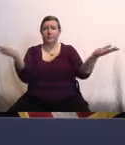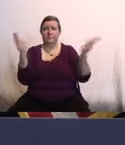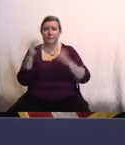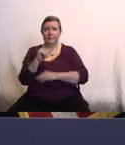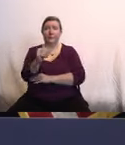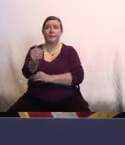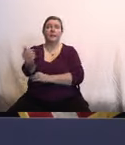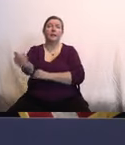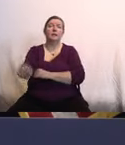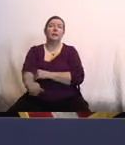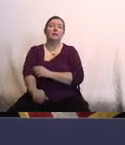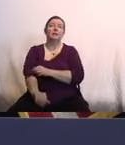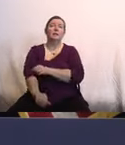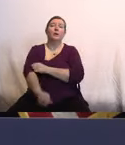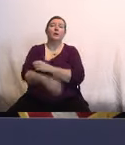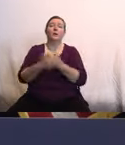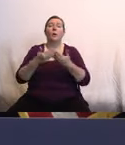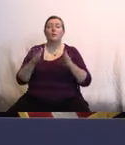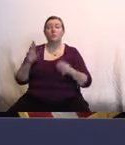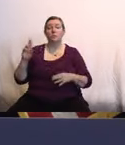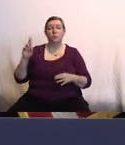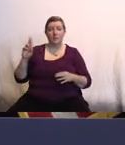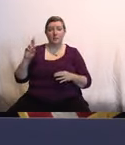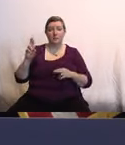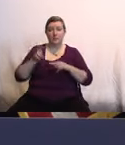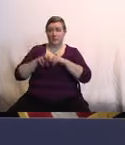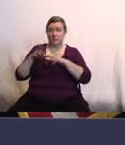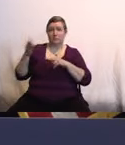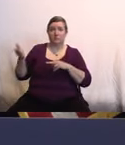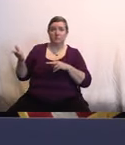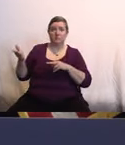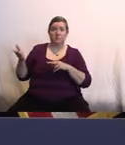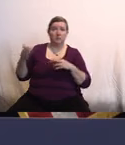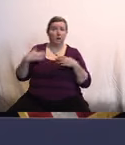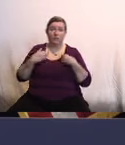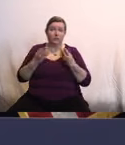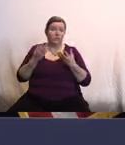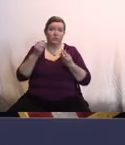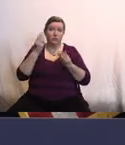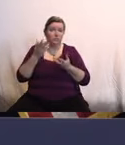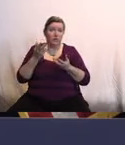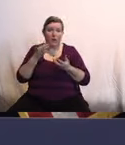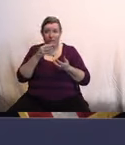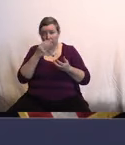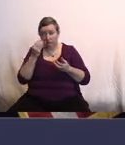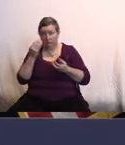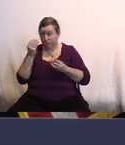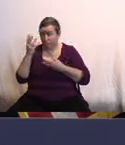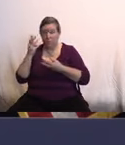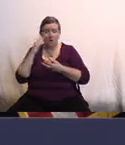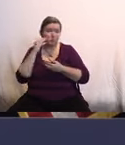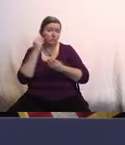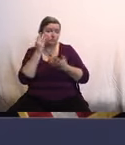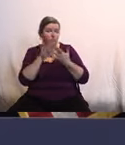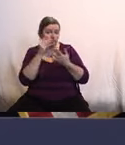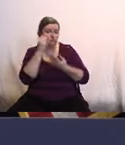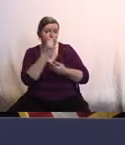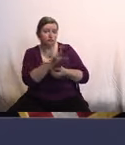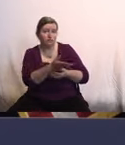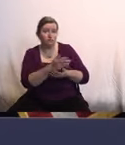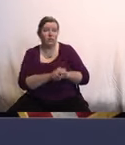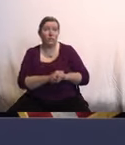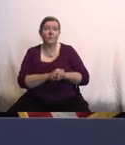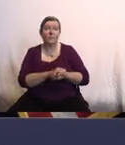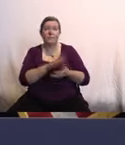open Republican seat, but if we do, we'll get back to you on that one, but nothing as I said here. Thank you. Alex, good